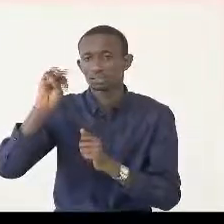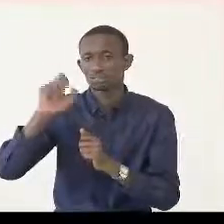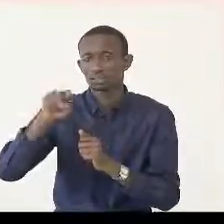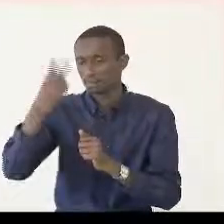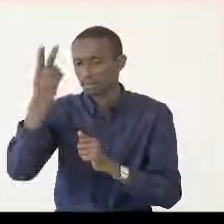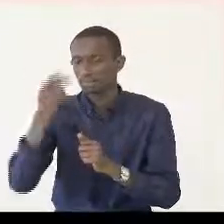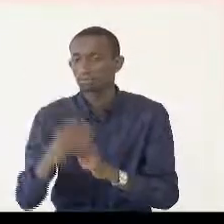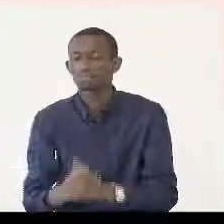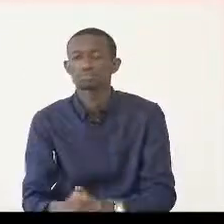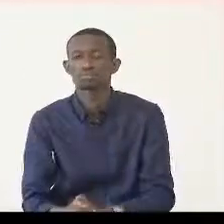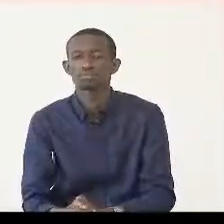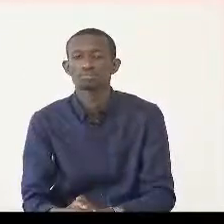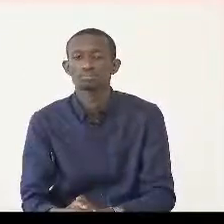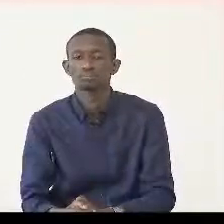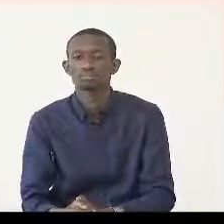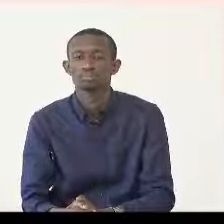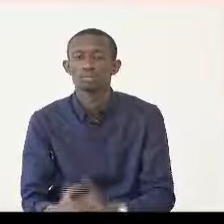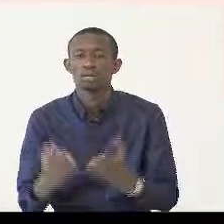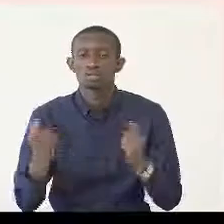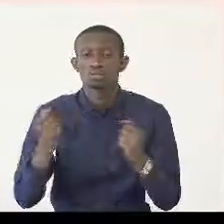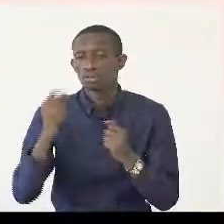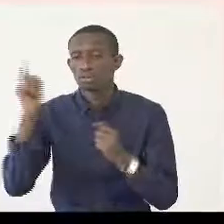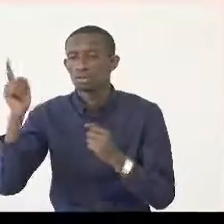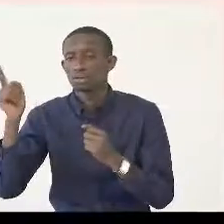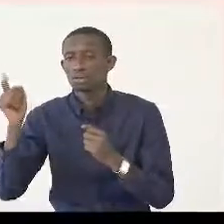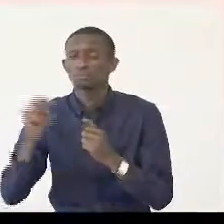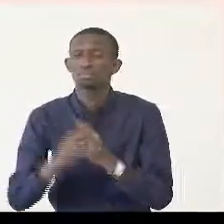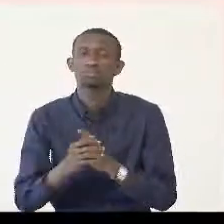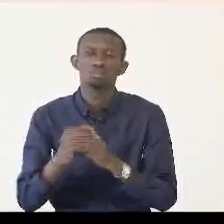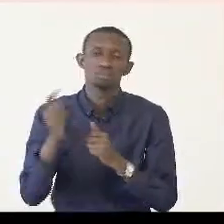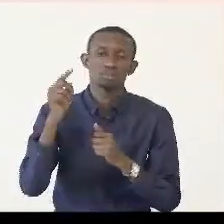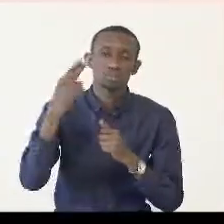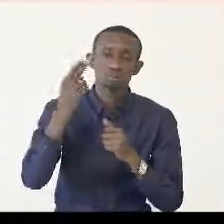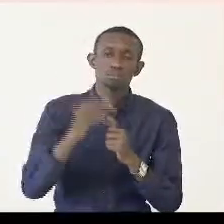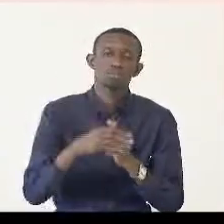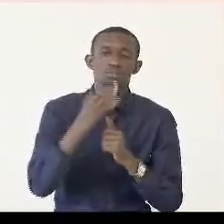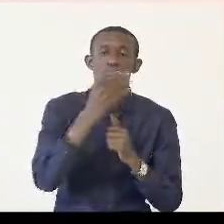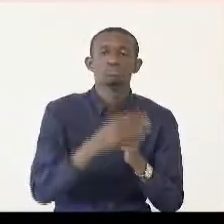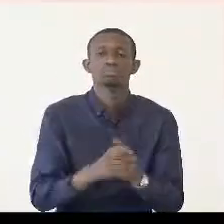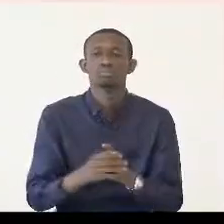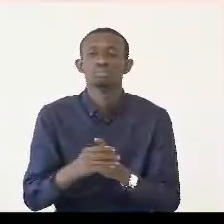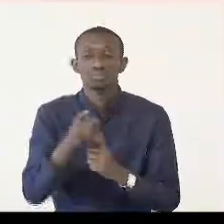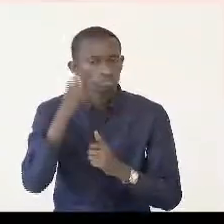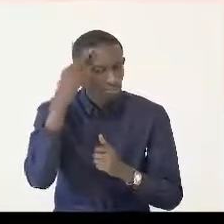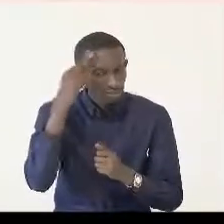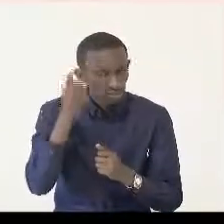ball. And then we have this is during and then after. So then students, if you